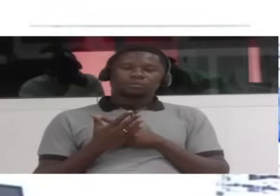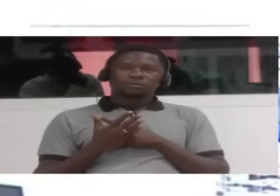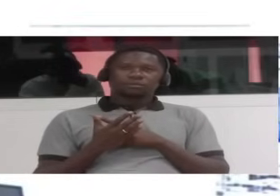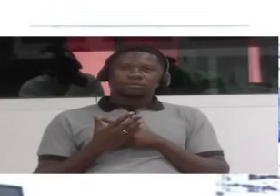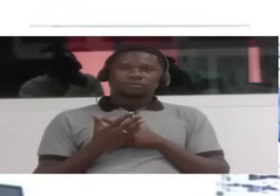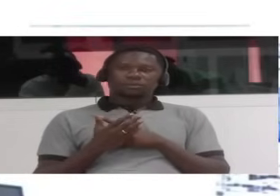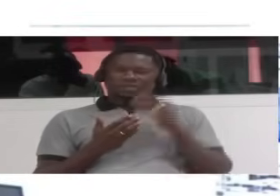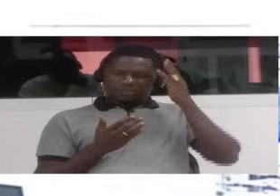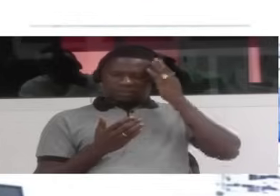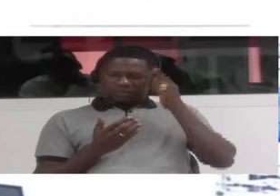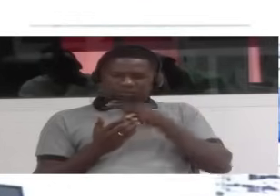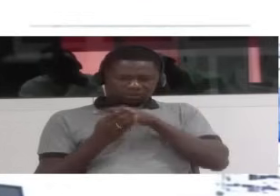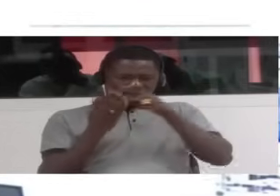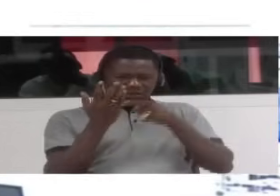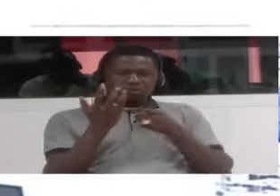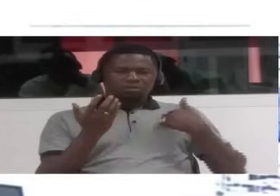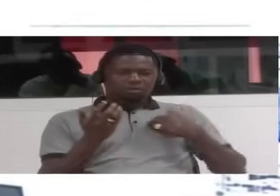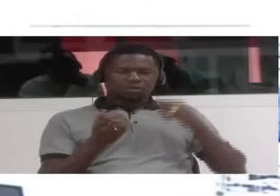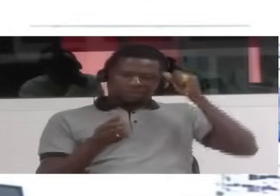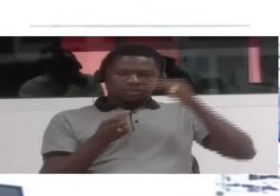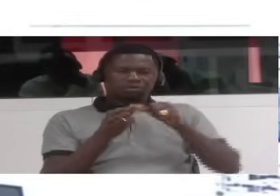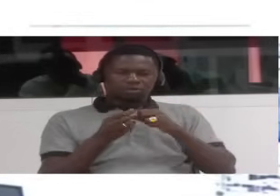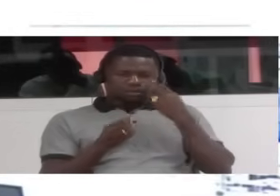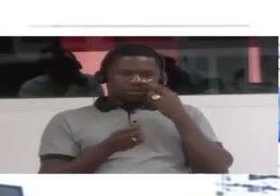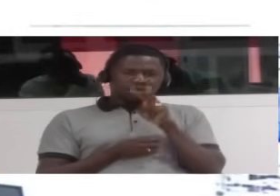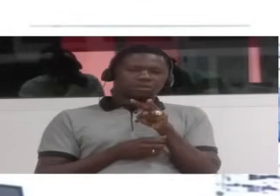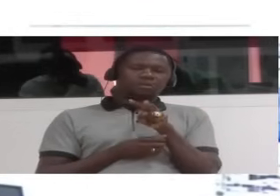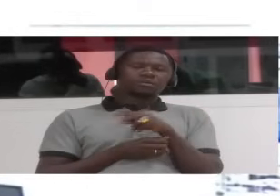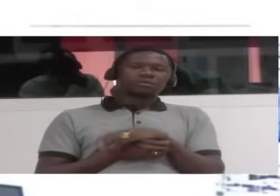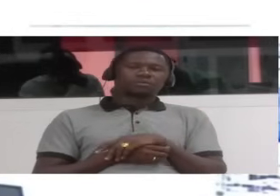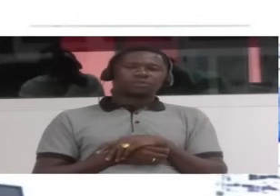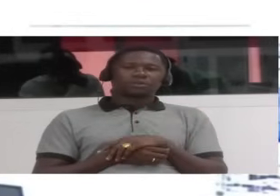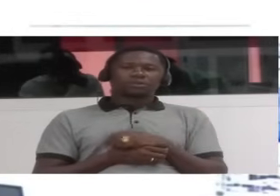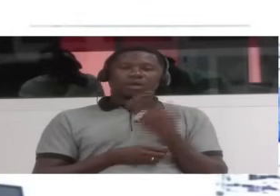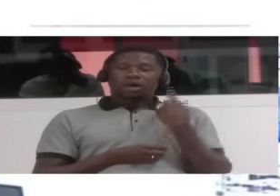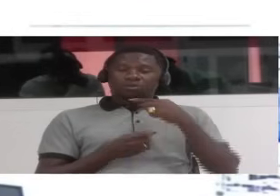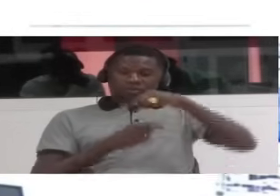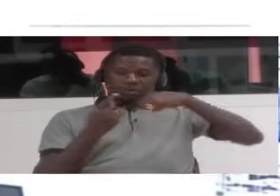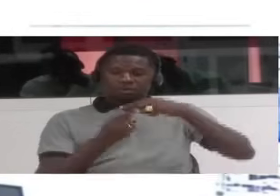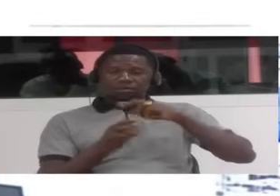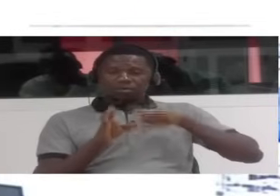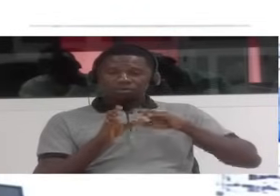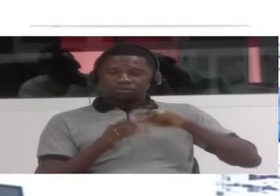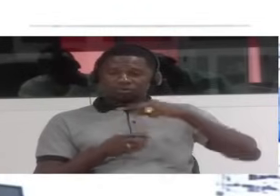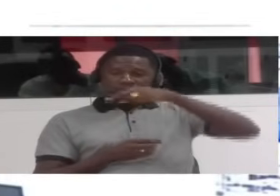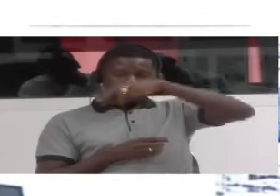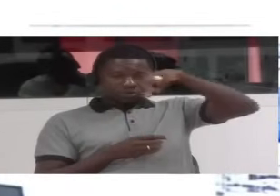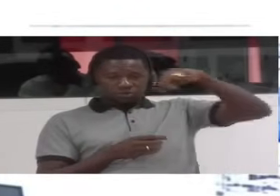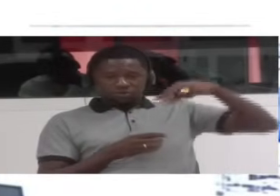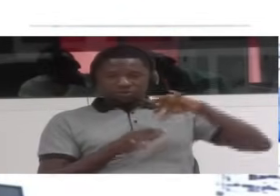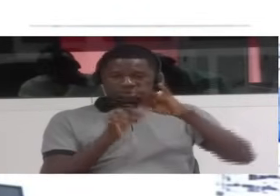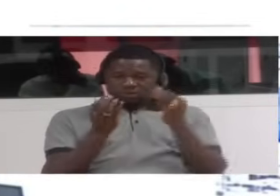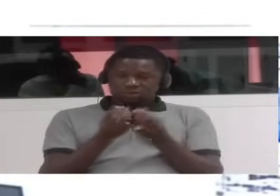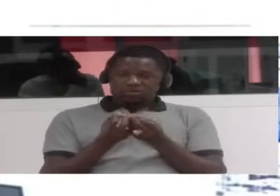I think these are the people I can remember, I'm sure. How about members of the patrol team? Who did you see?